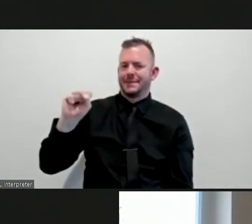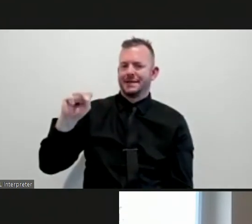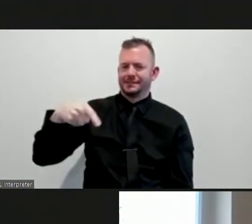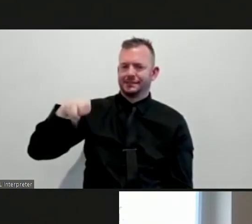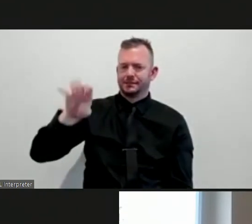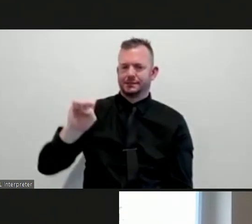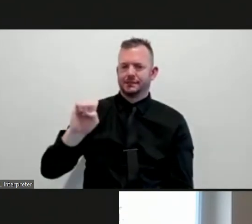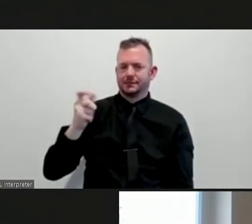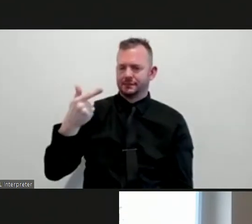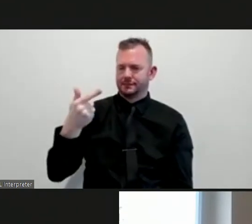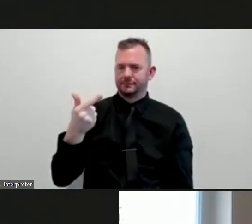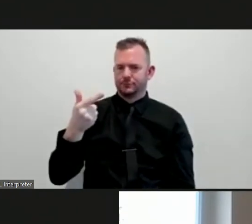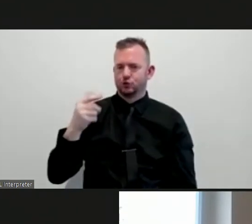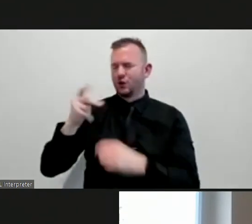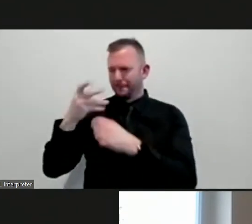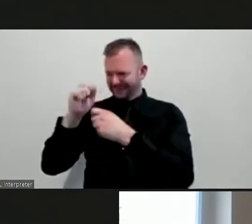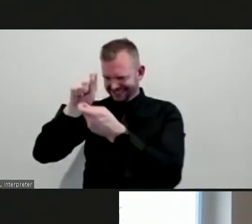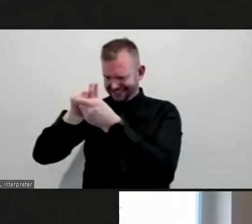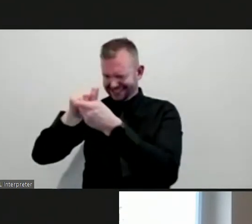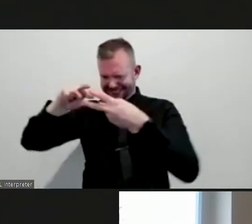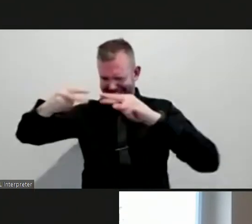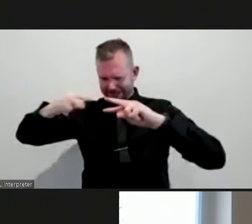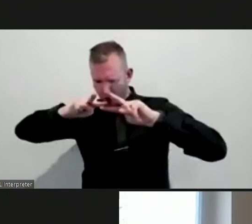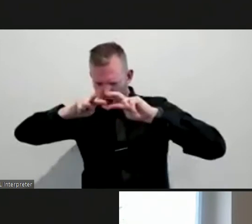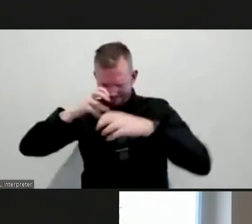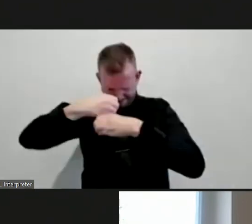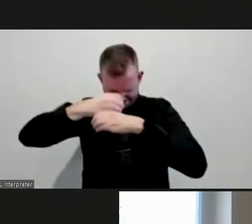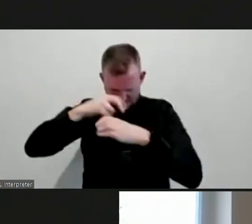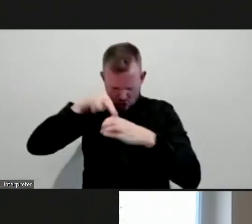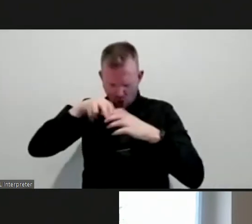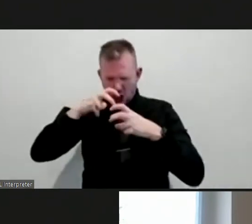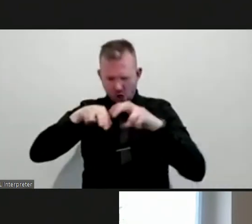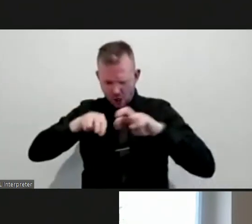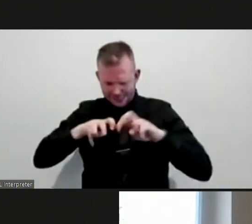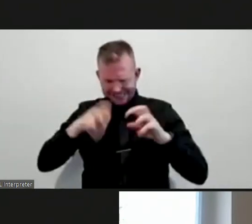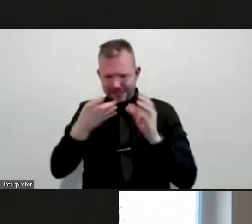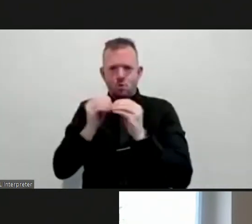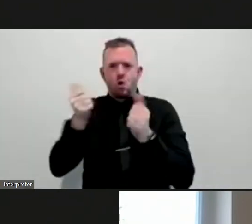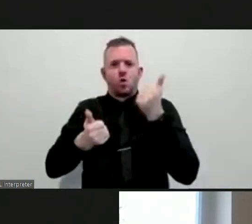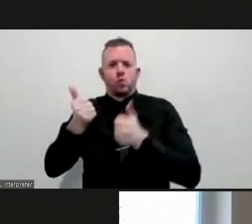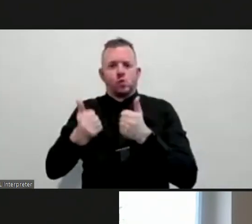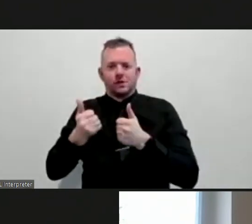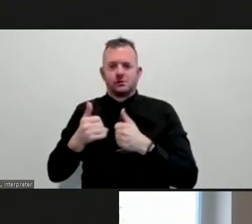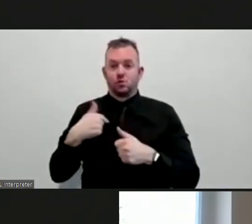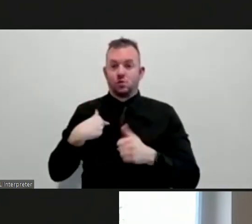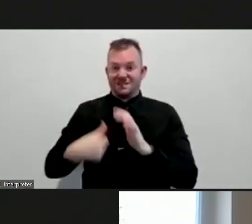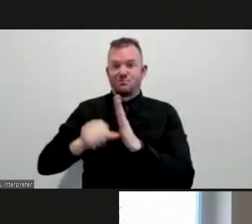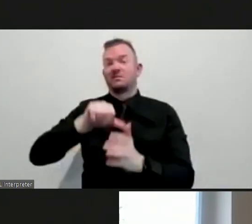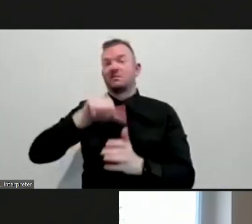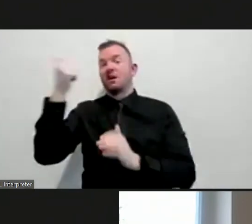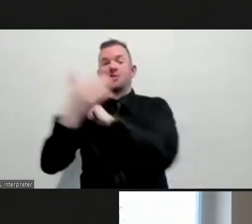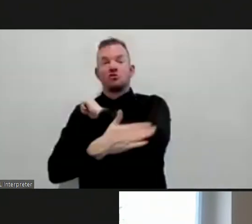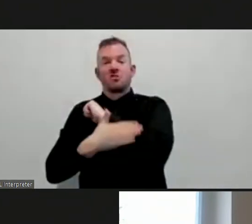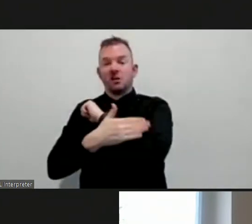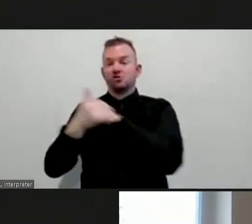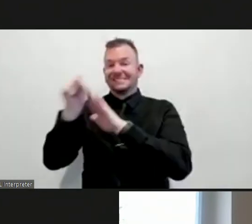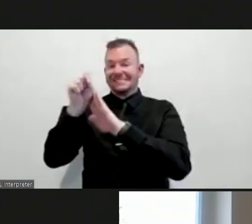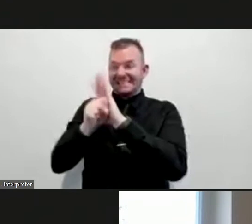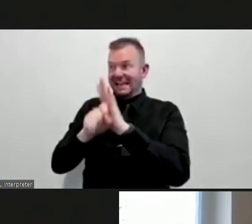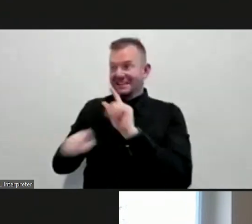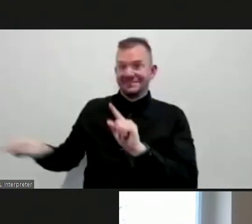Colorado is doing is actually quite impressive compared to other states across the country. At this point, we are doing about 200 to 300